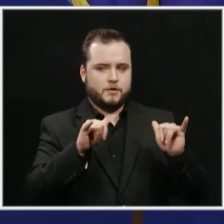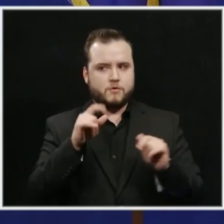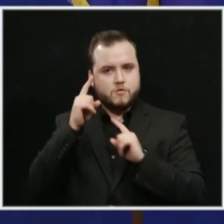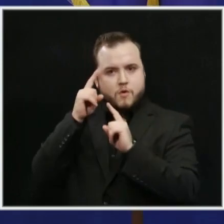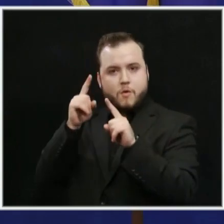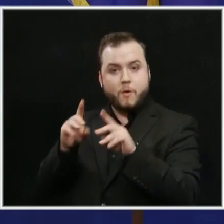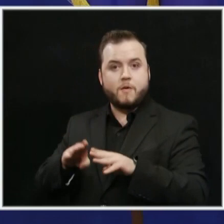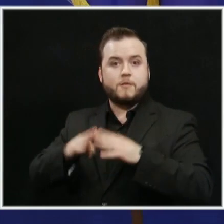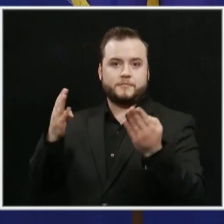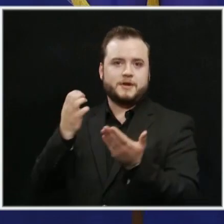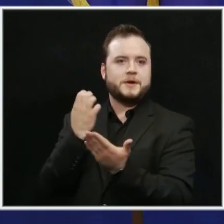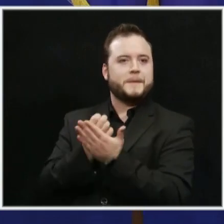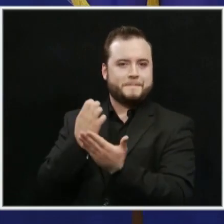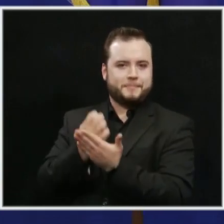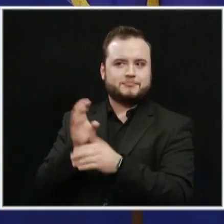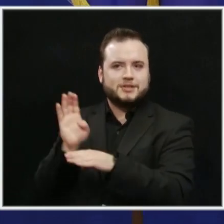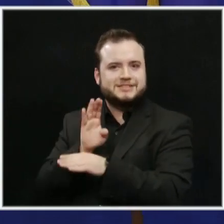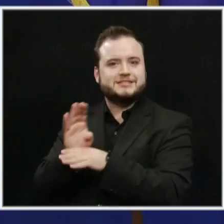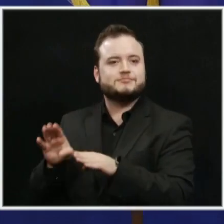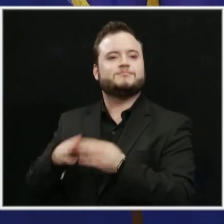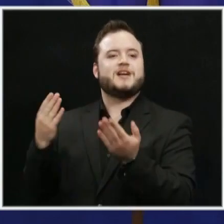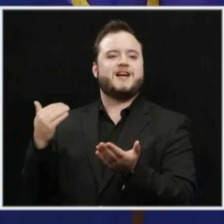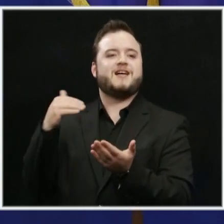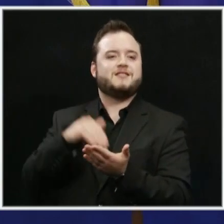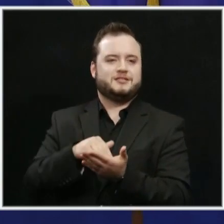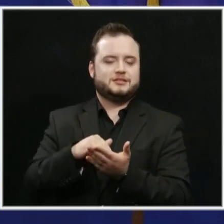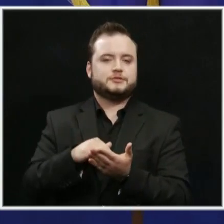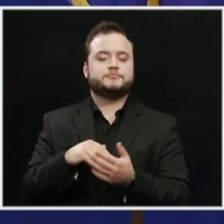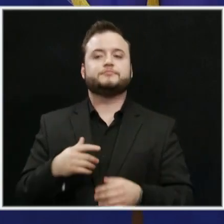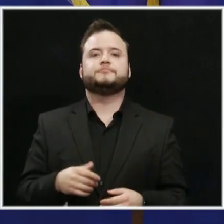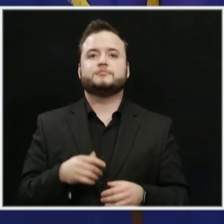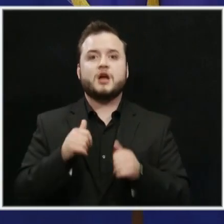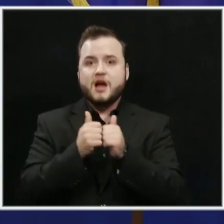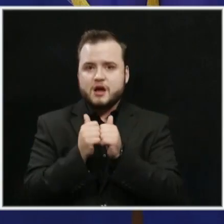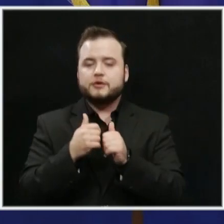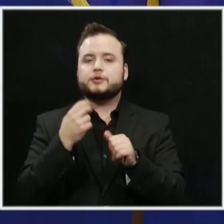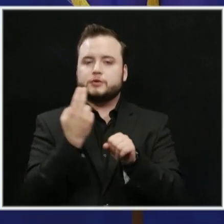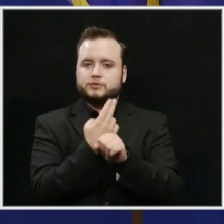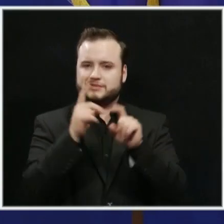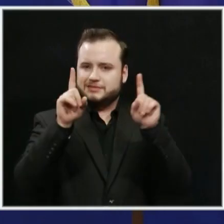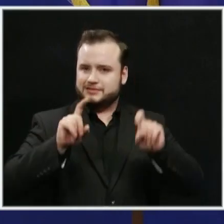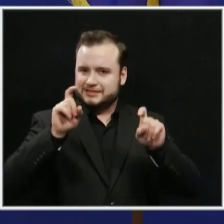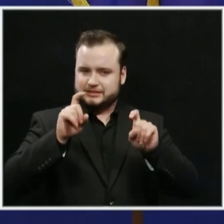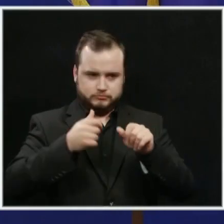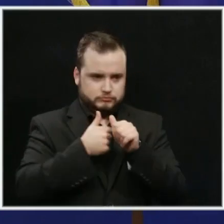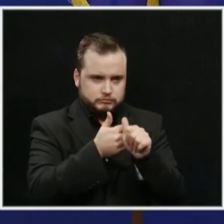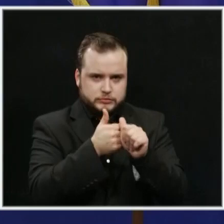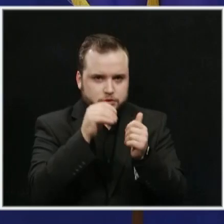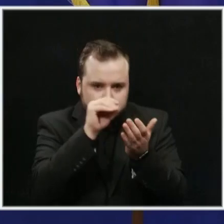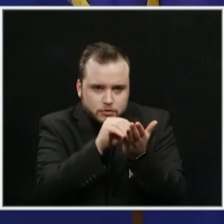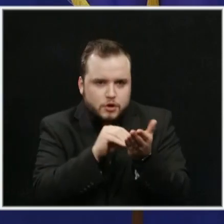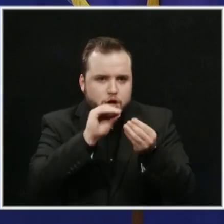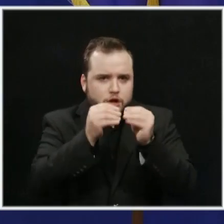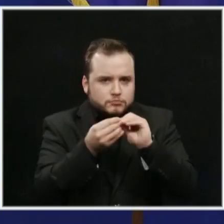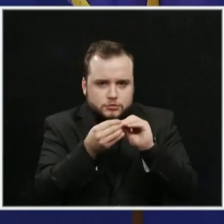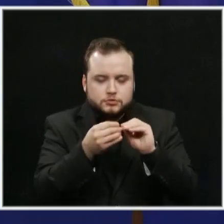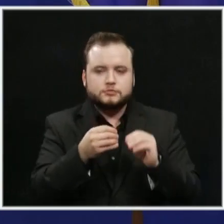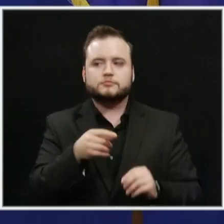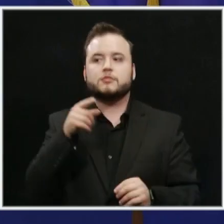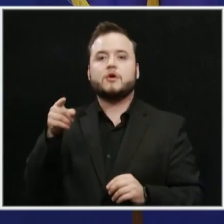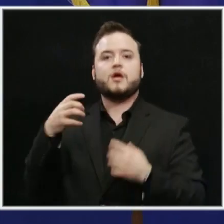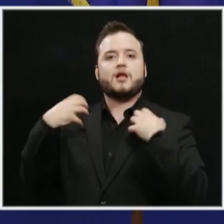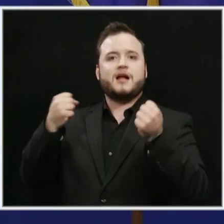a very high level. Sufficient healthcare capacity, and then best practices on social distancing in the workplace that we're